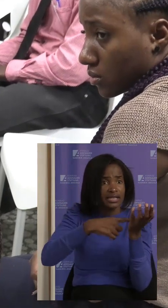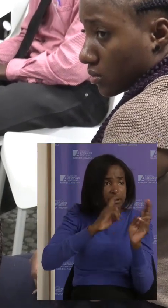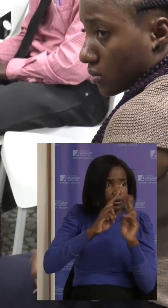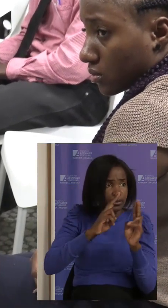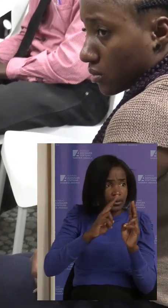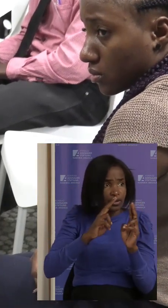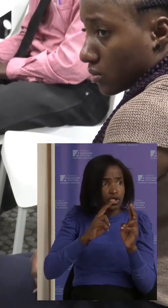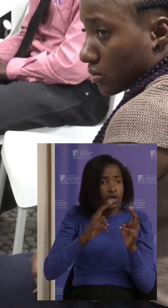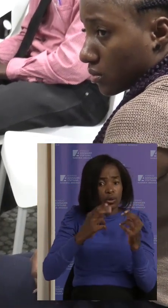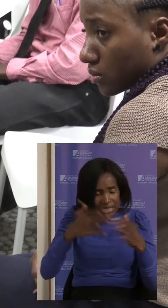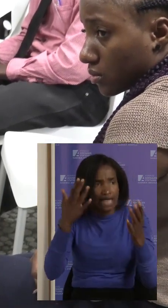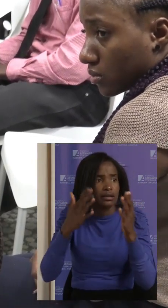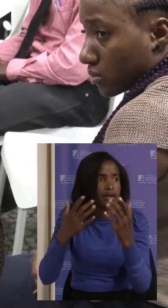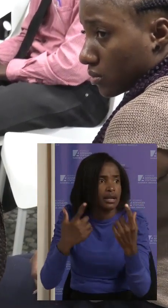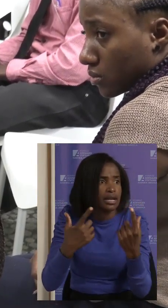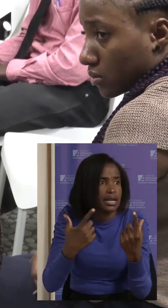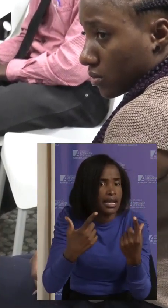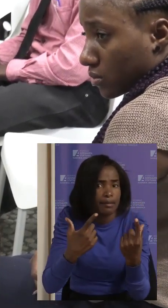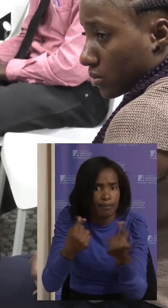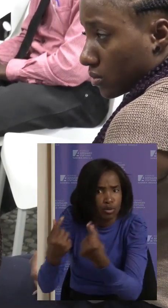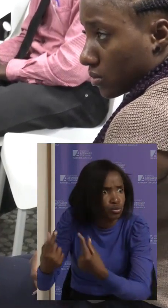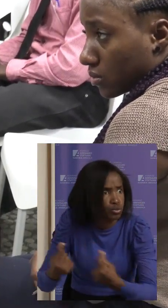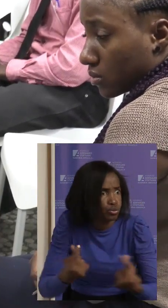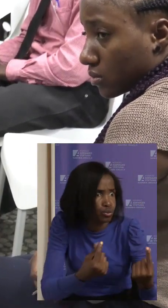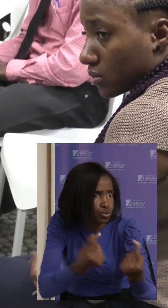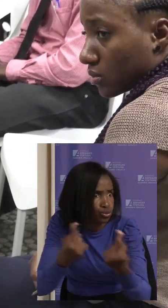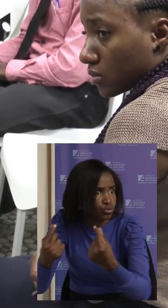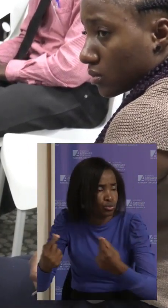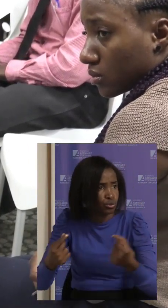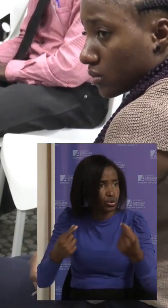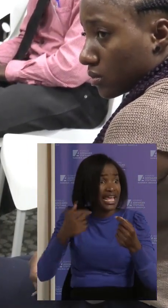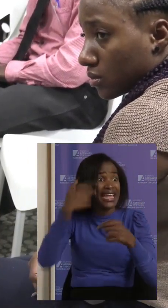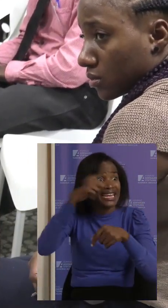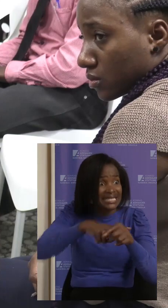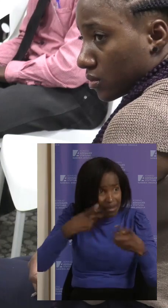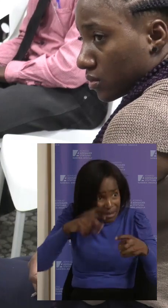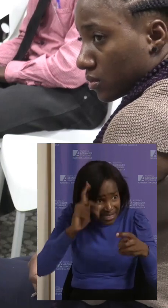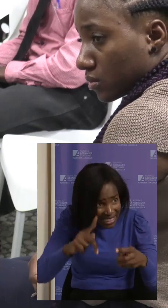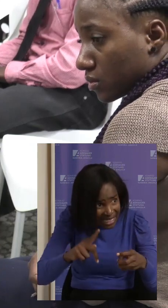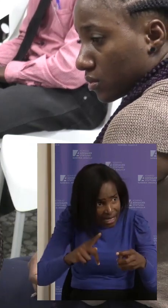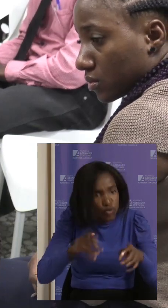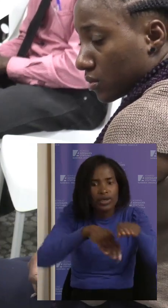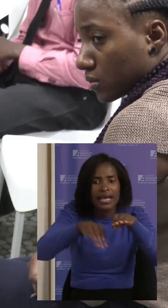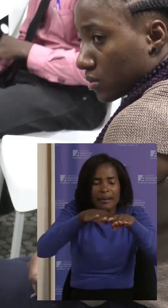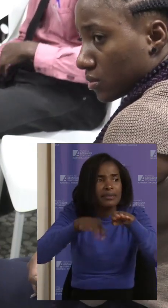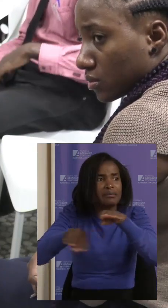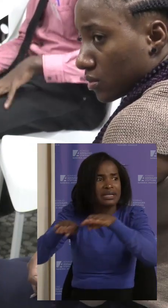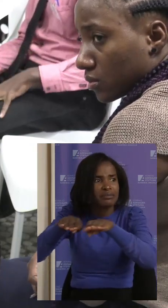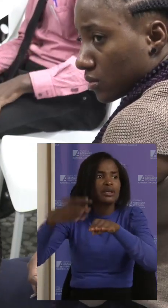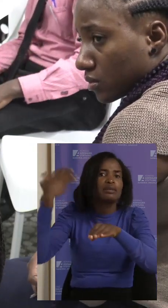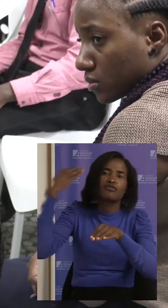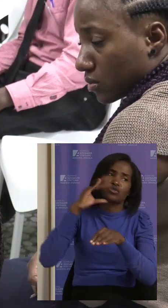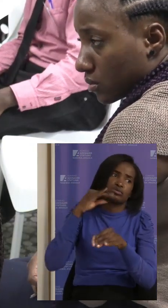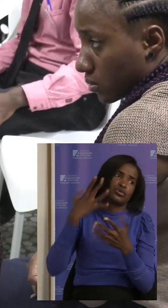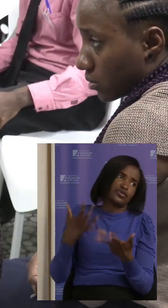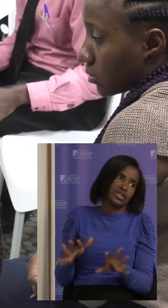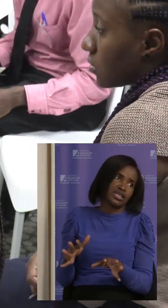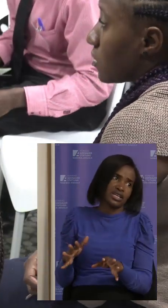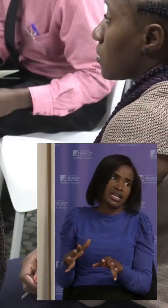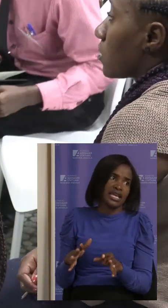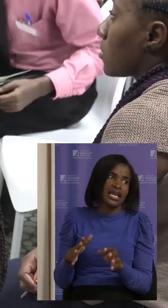we action plan. We go back, and the next time we meet, we're implementing everything we have spoken about